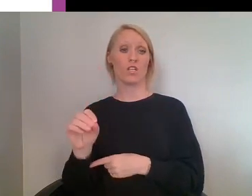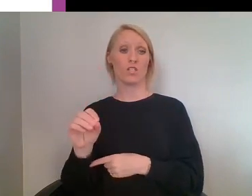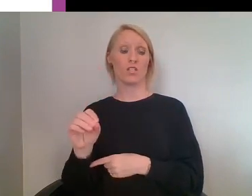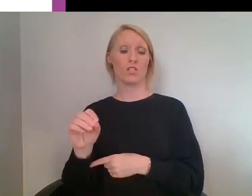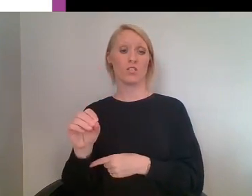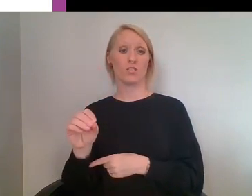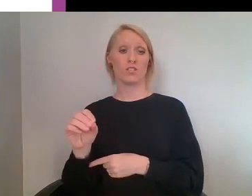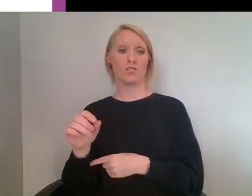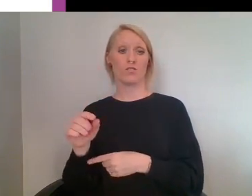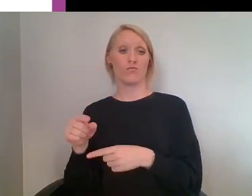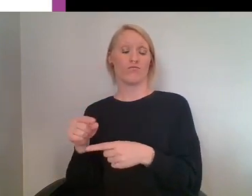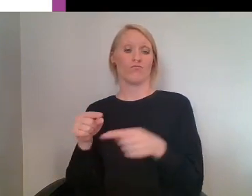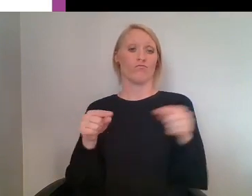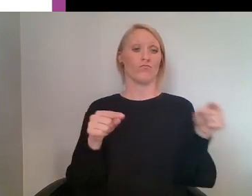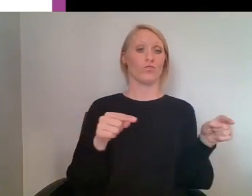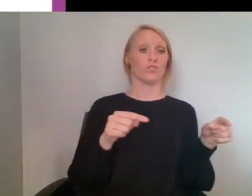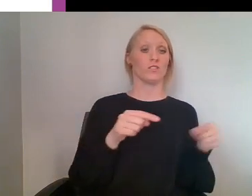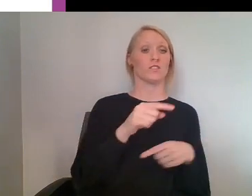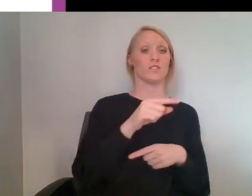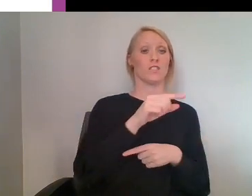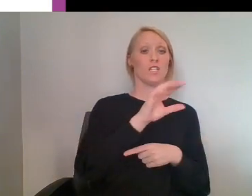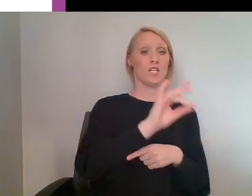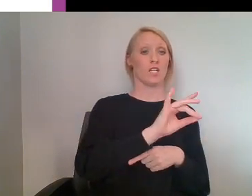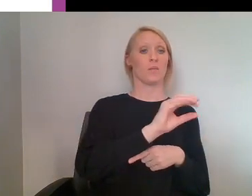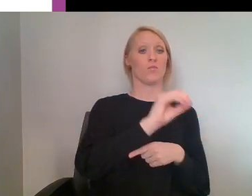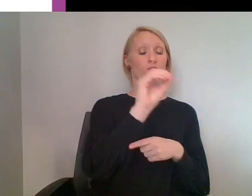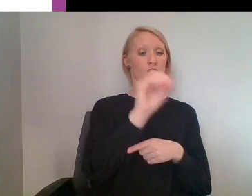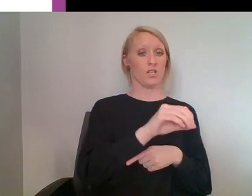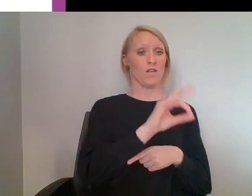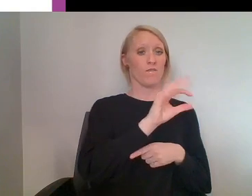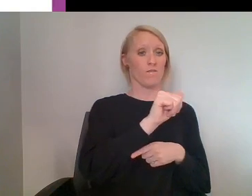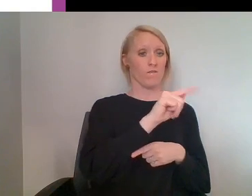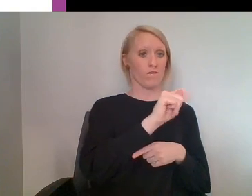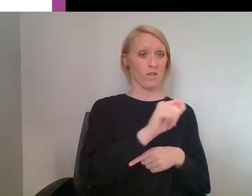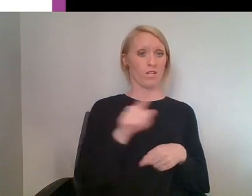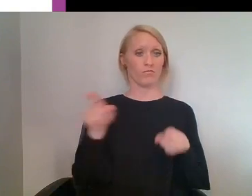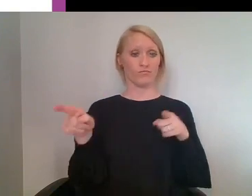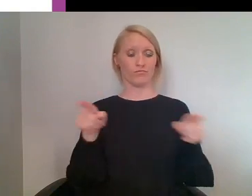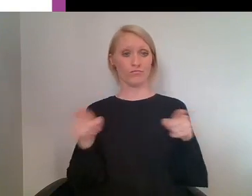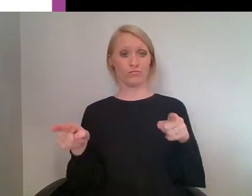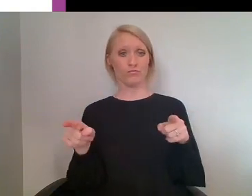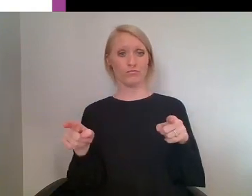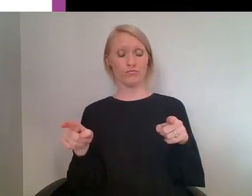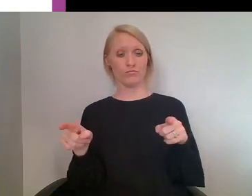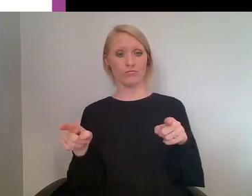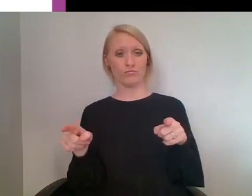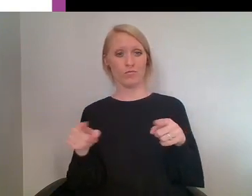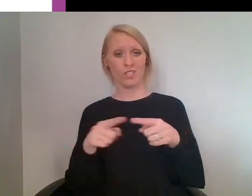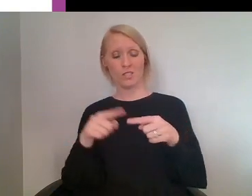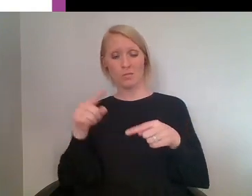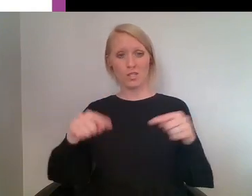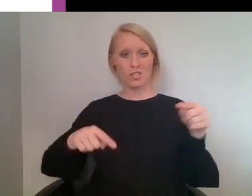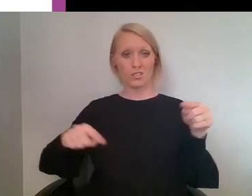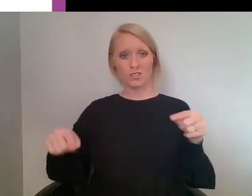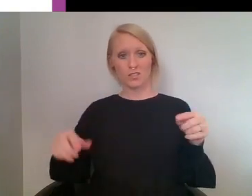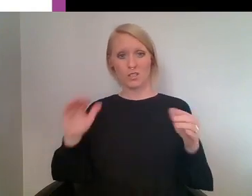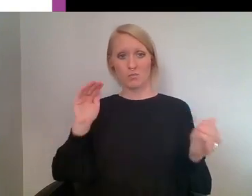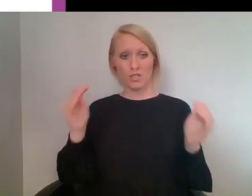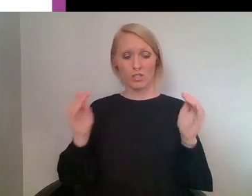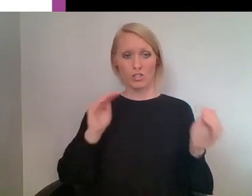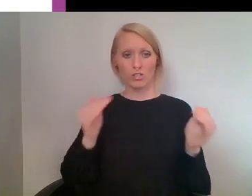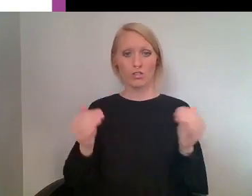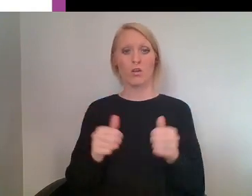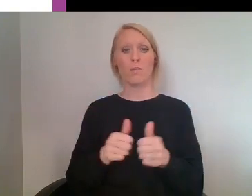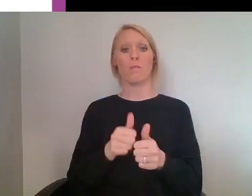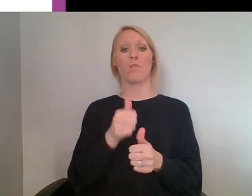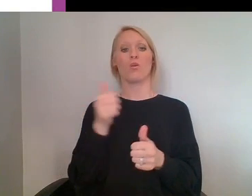can buy how much fat you want in that ground beef. I would say most restaurants that sell hamburgers are more like an 80-20.